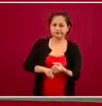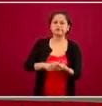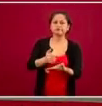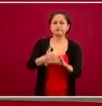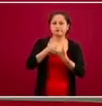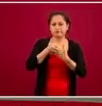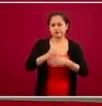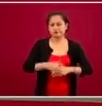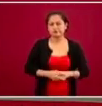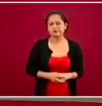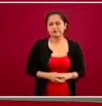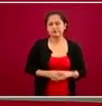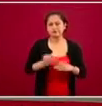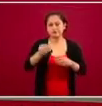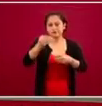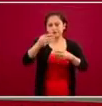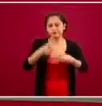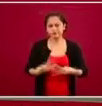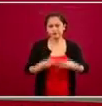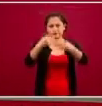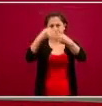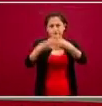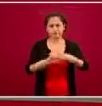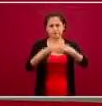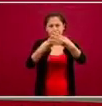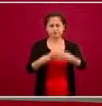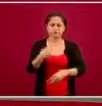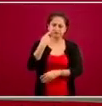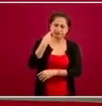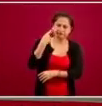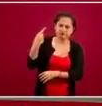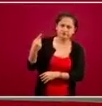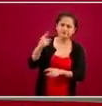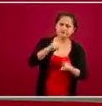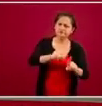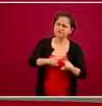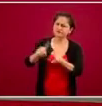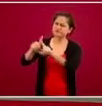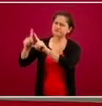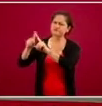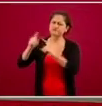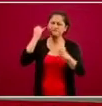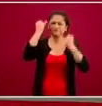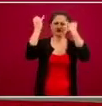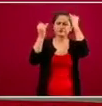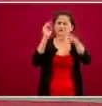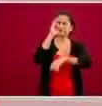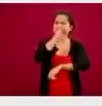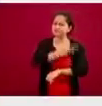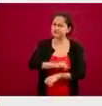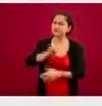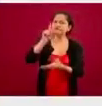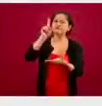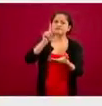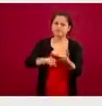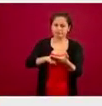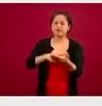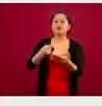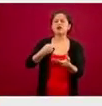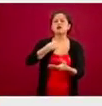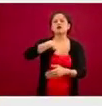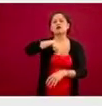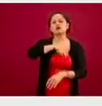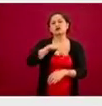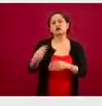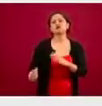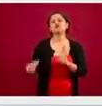Reality, no, they're not, and so on and so forth. You can take a look at all the different myths and realities that we have detected and that we